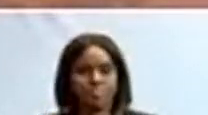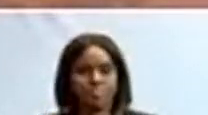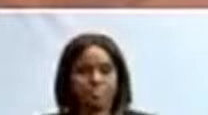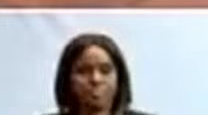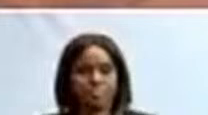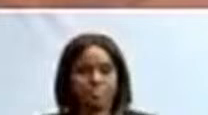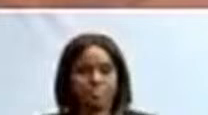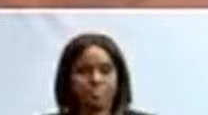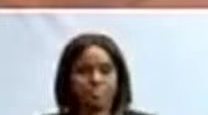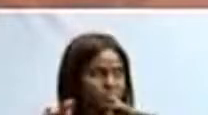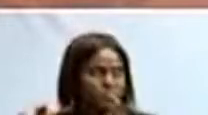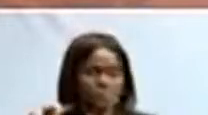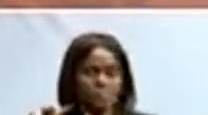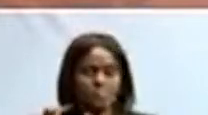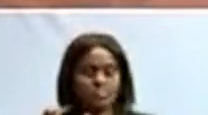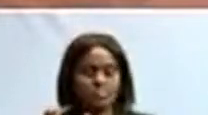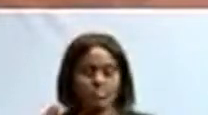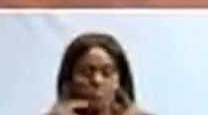public sector